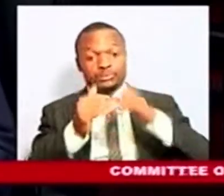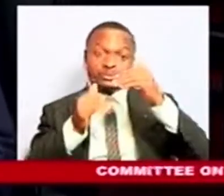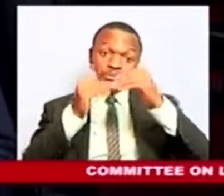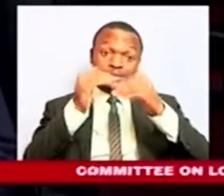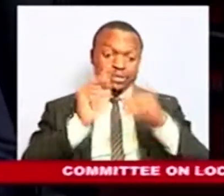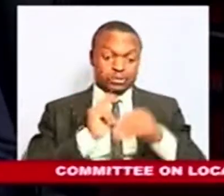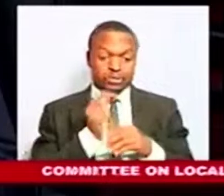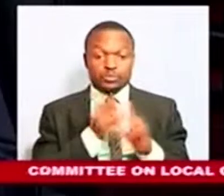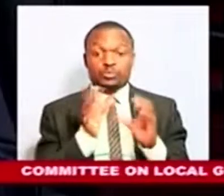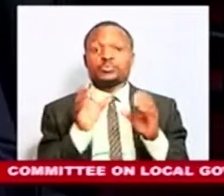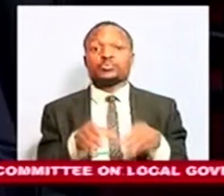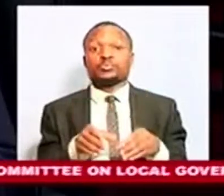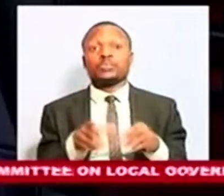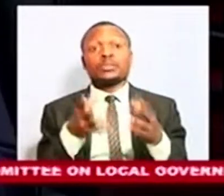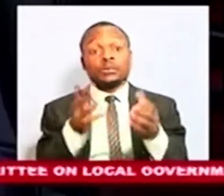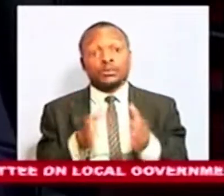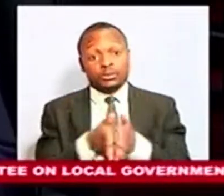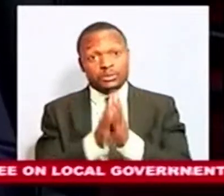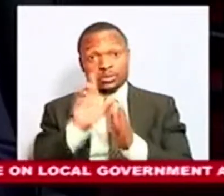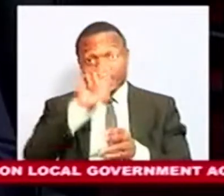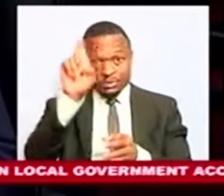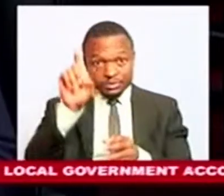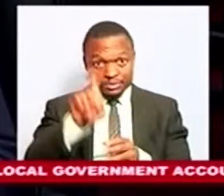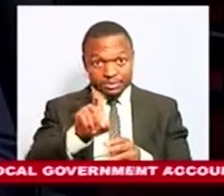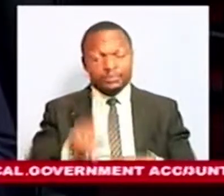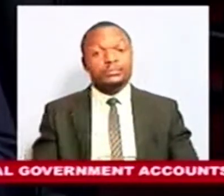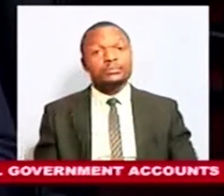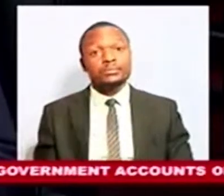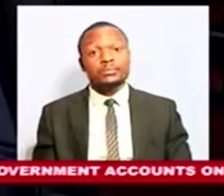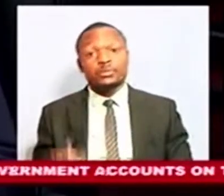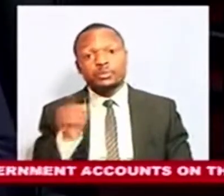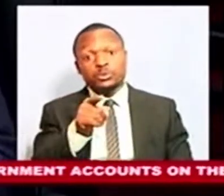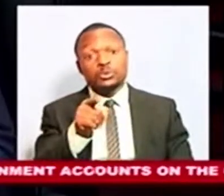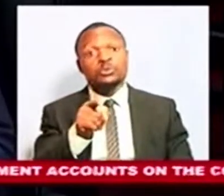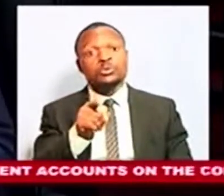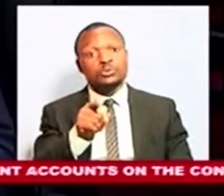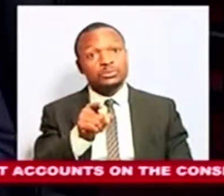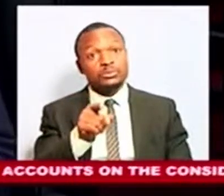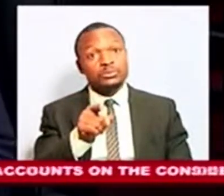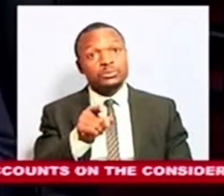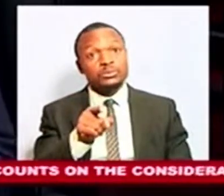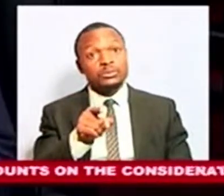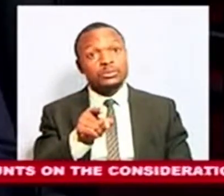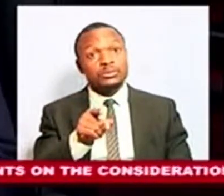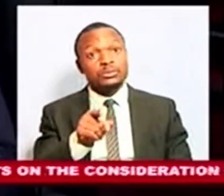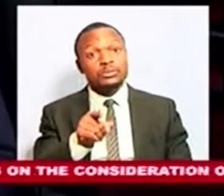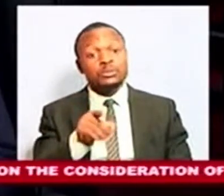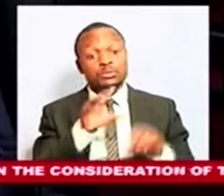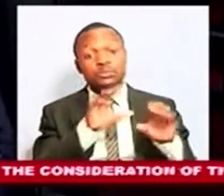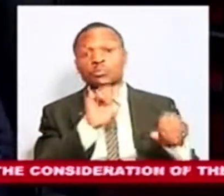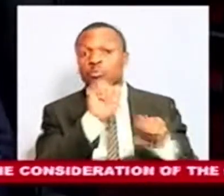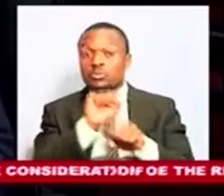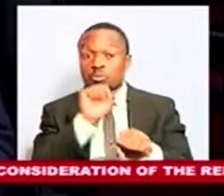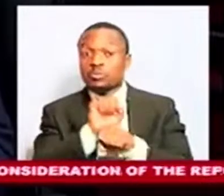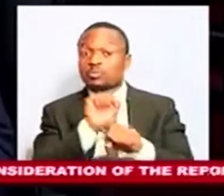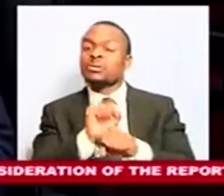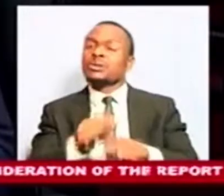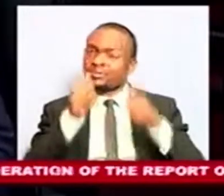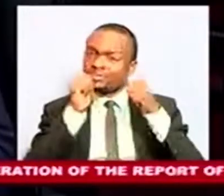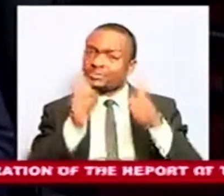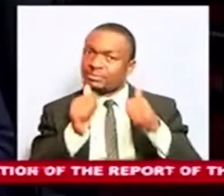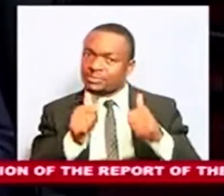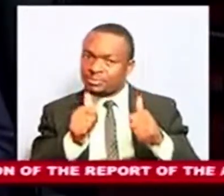as a committee, I want to ask a question. Did you do enough due diligence to make sure that